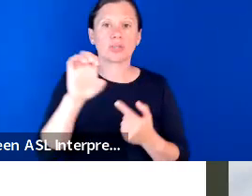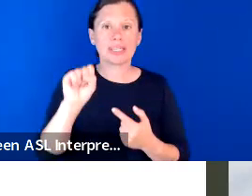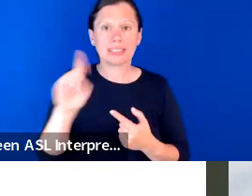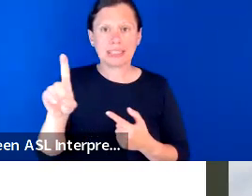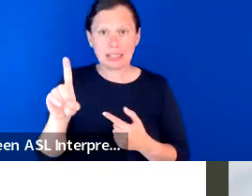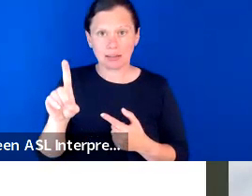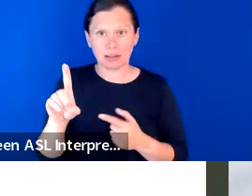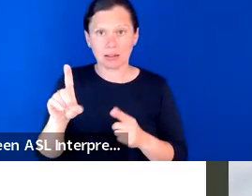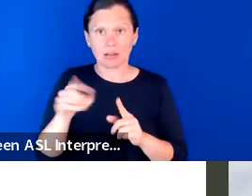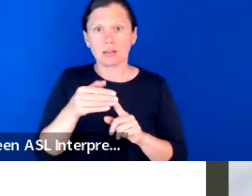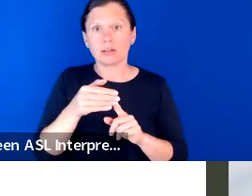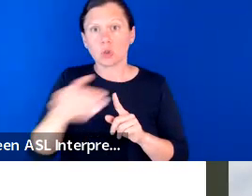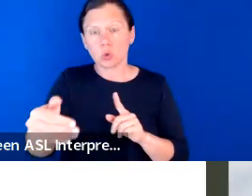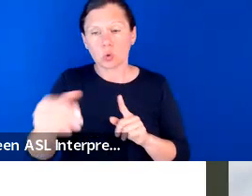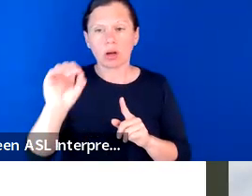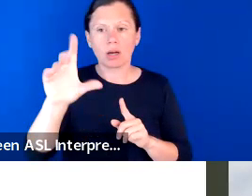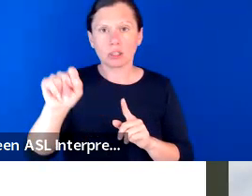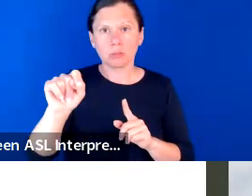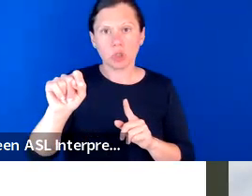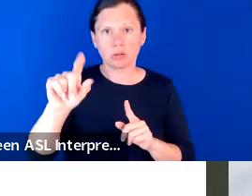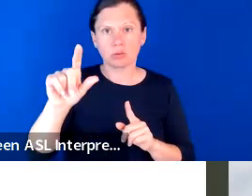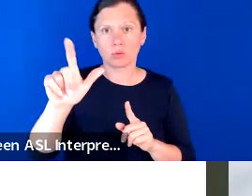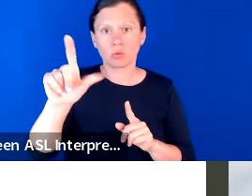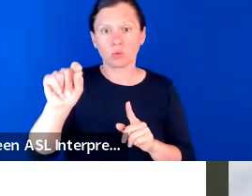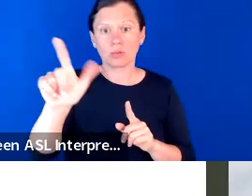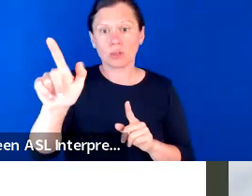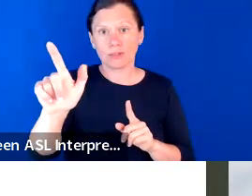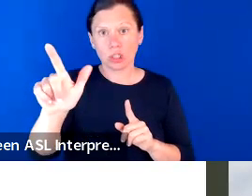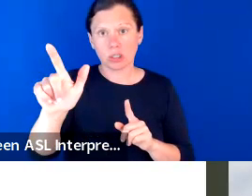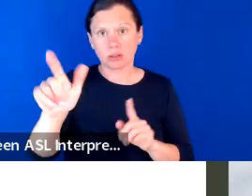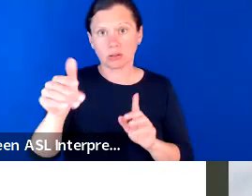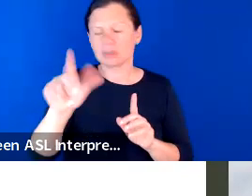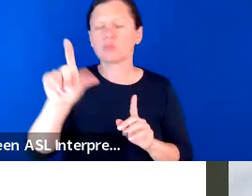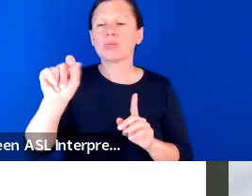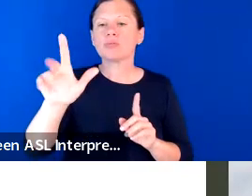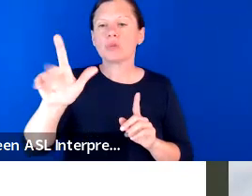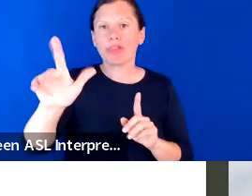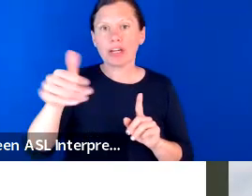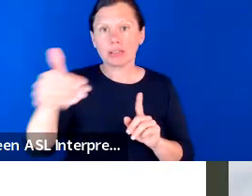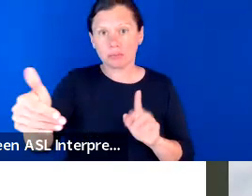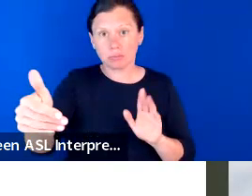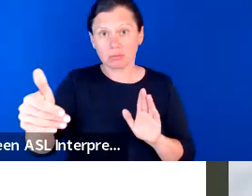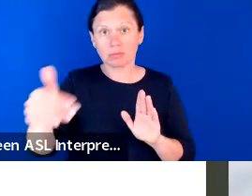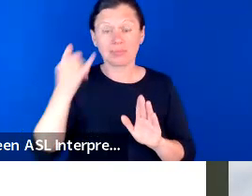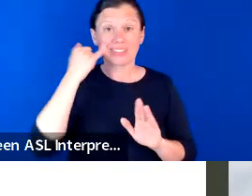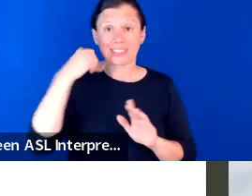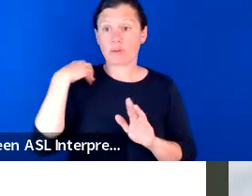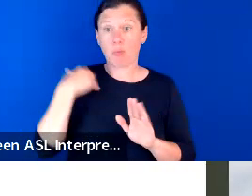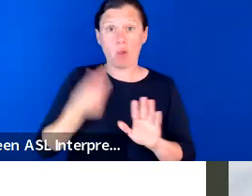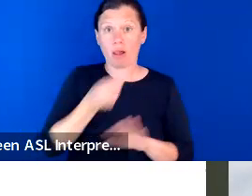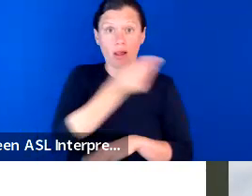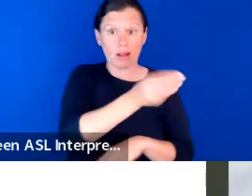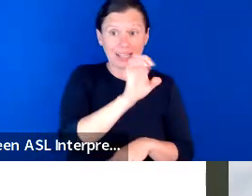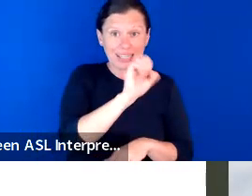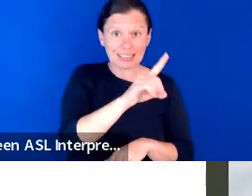don't process exemption applications. That's ESD's role. And any worker who previously received an